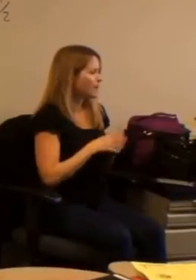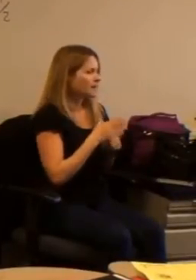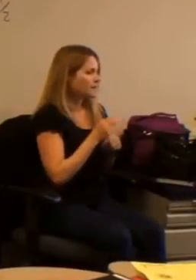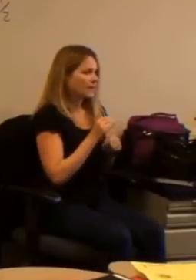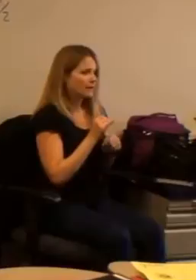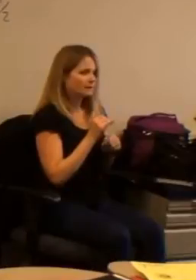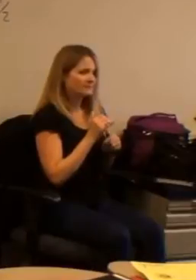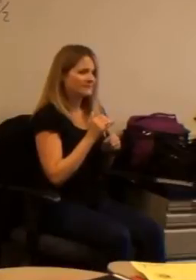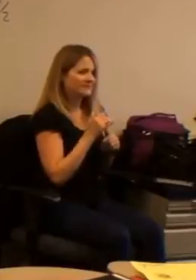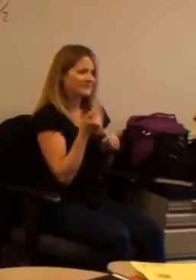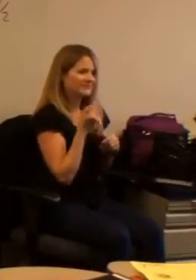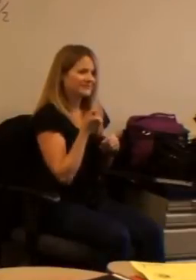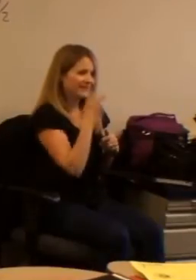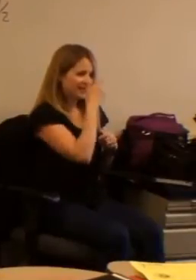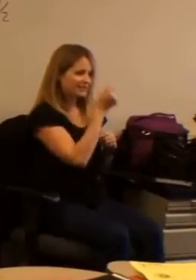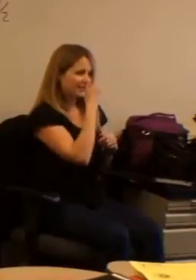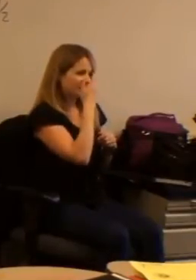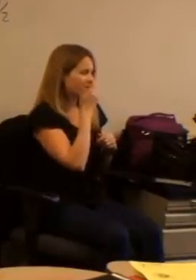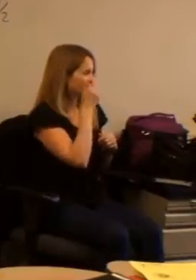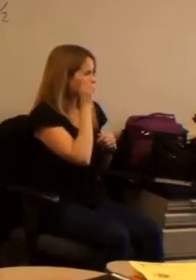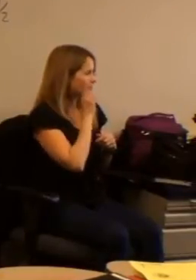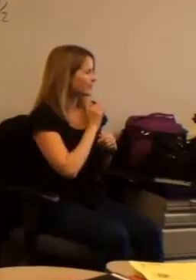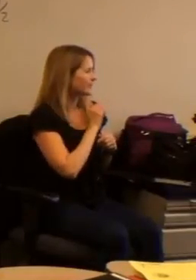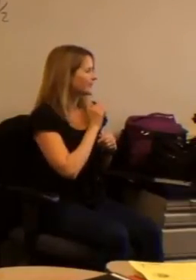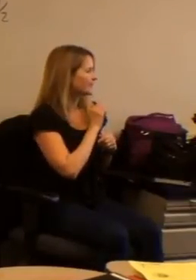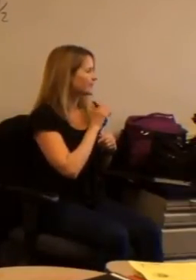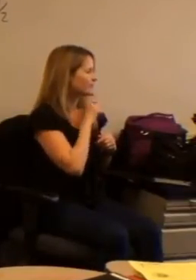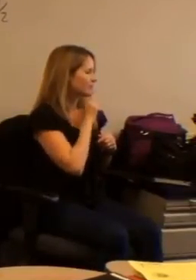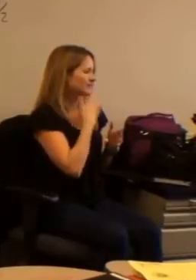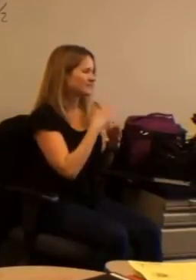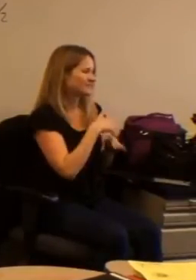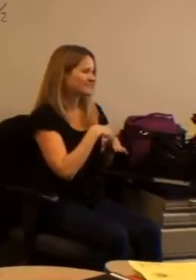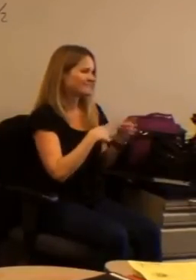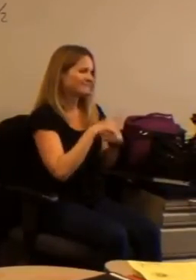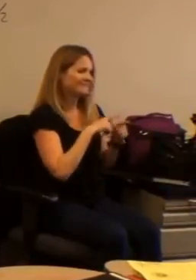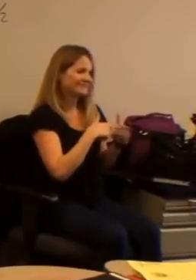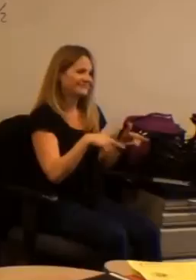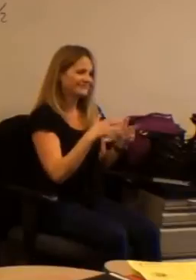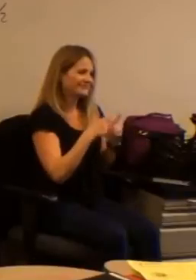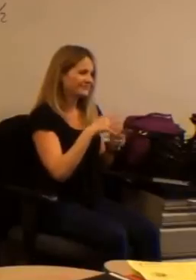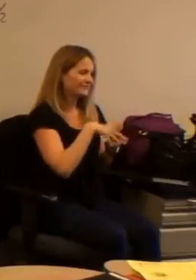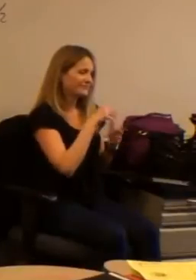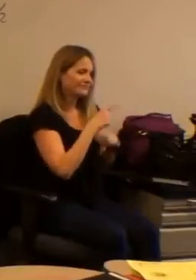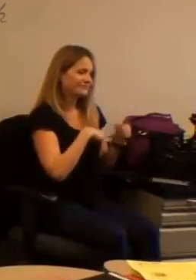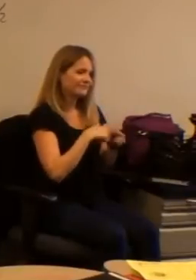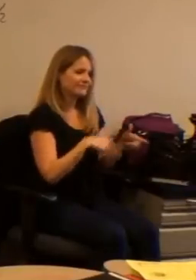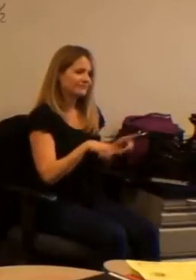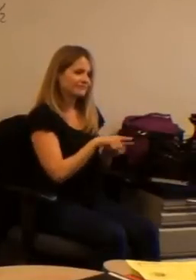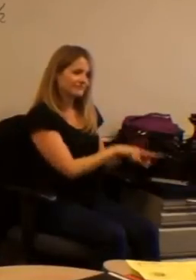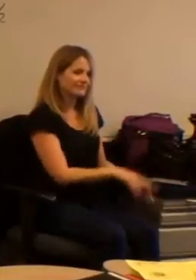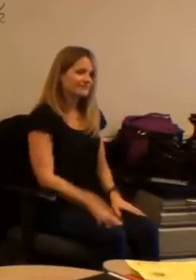I've, it's always been interesting because she's, she, she's really good at sign language and I wanted to learn sign language too.